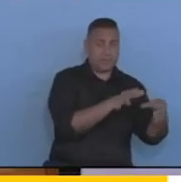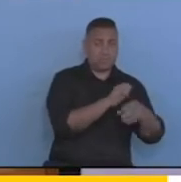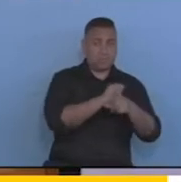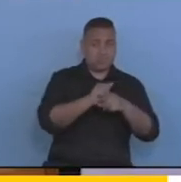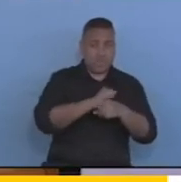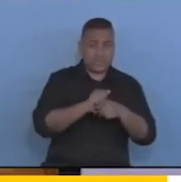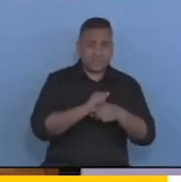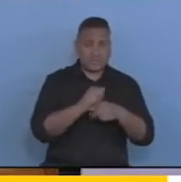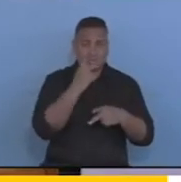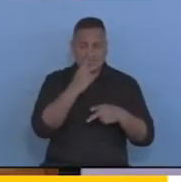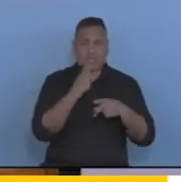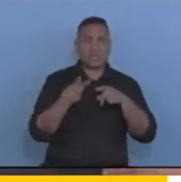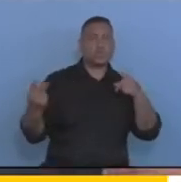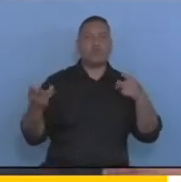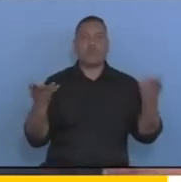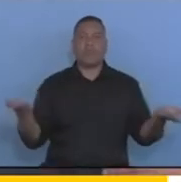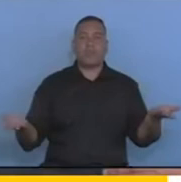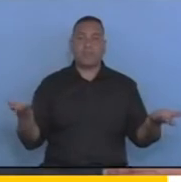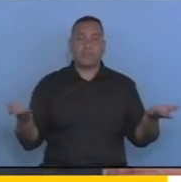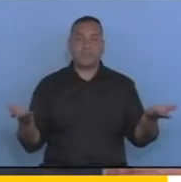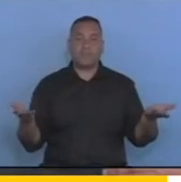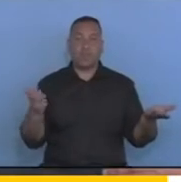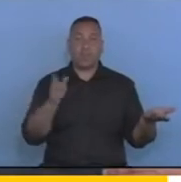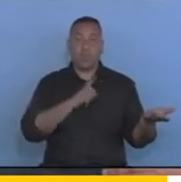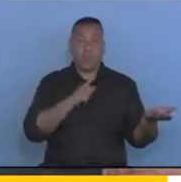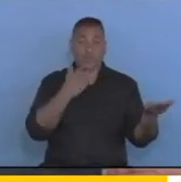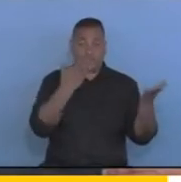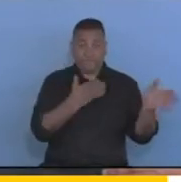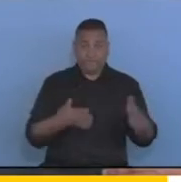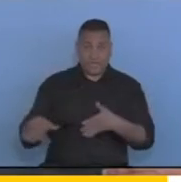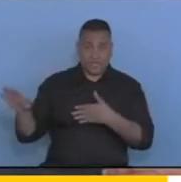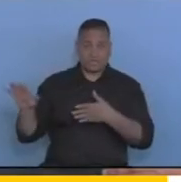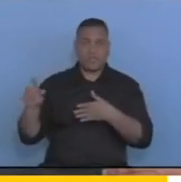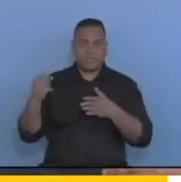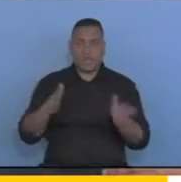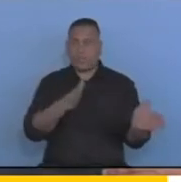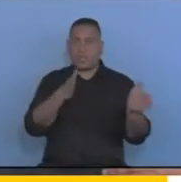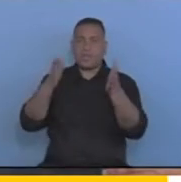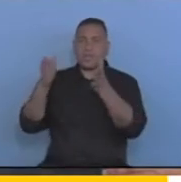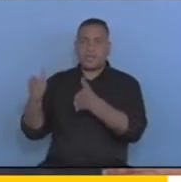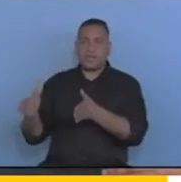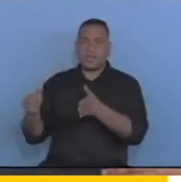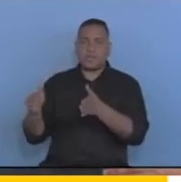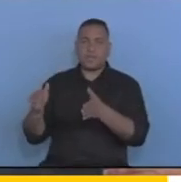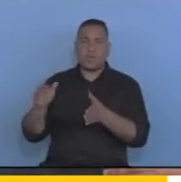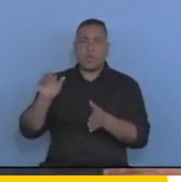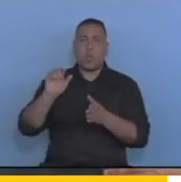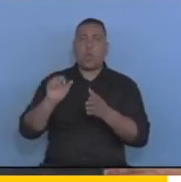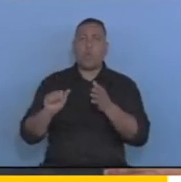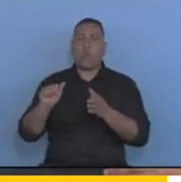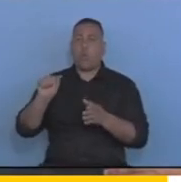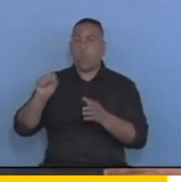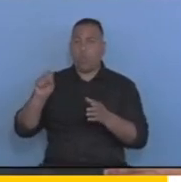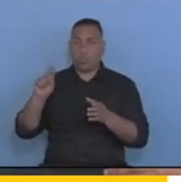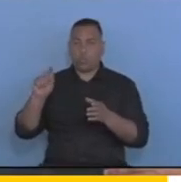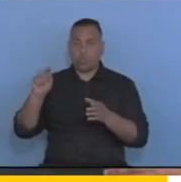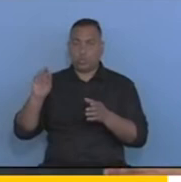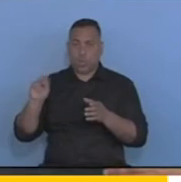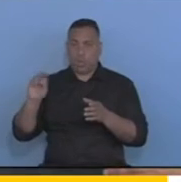components. Yeah. Once we're done with that, then we get to automation. Okay. And automation